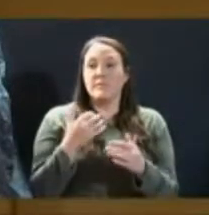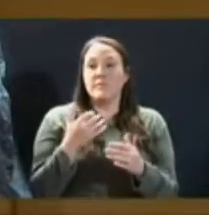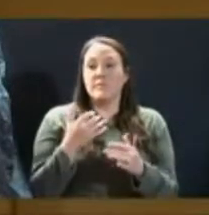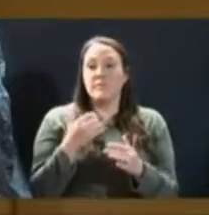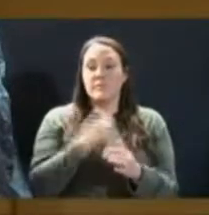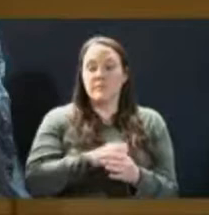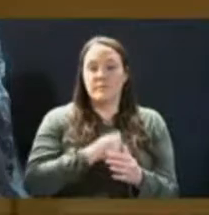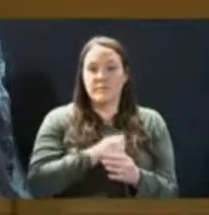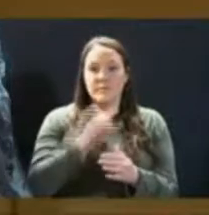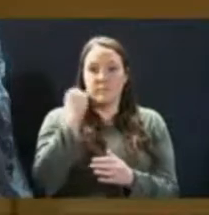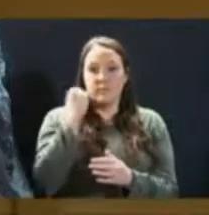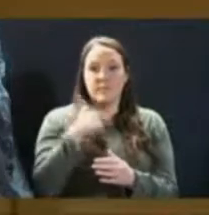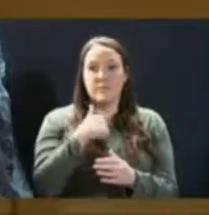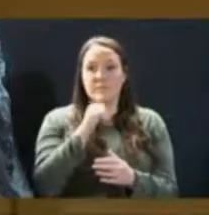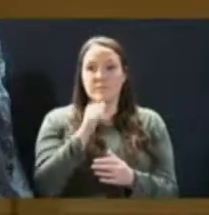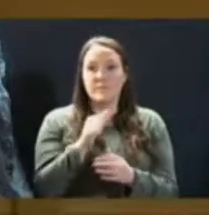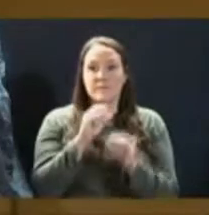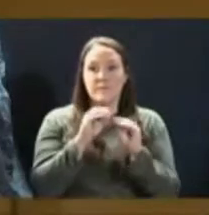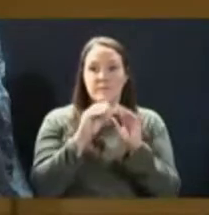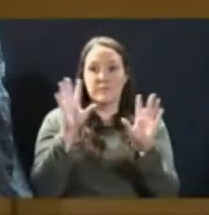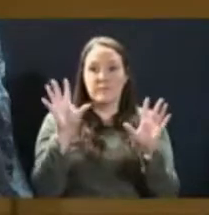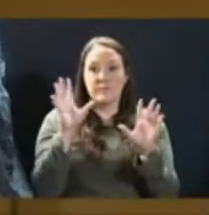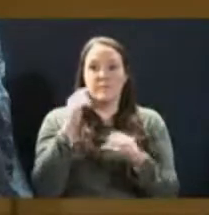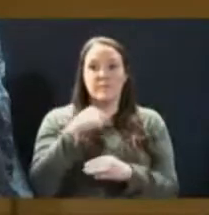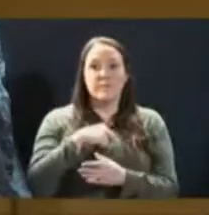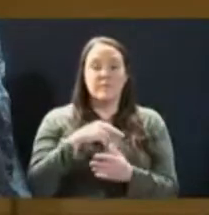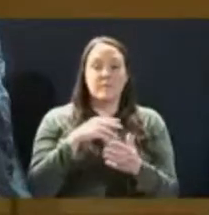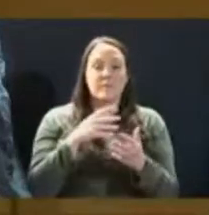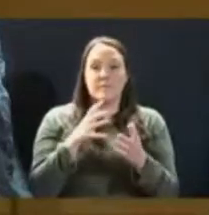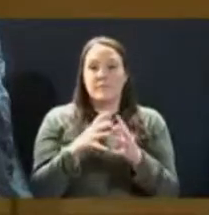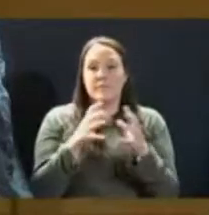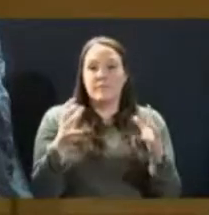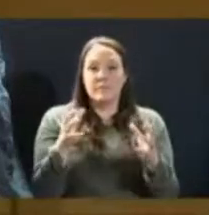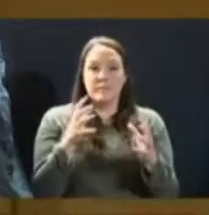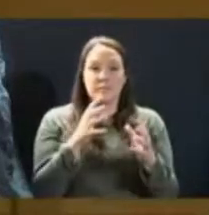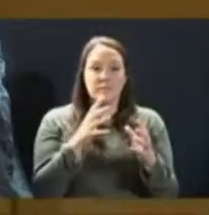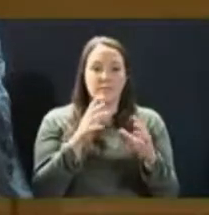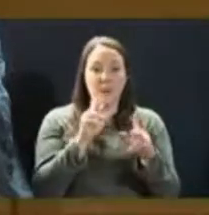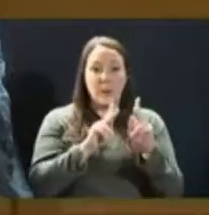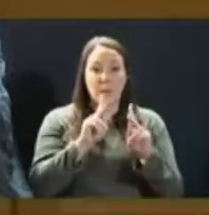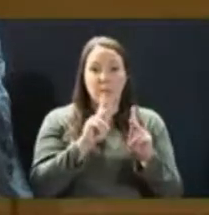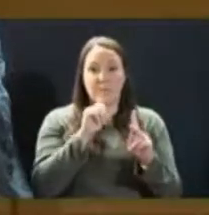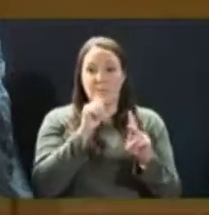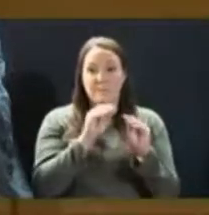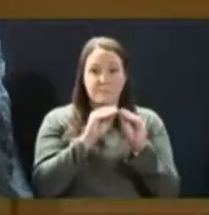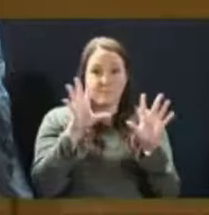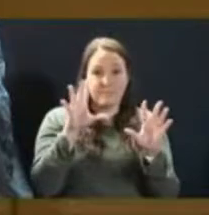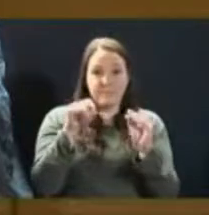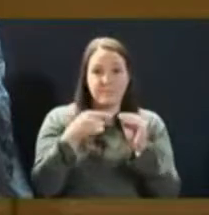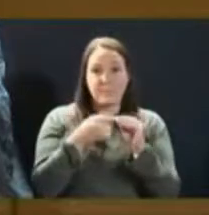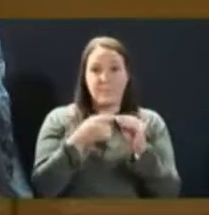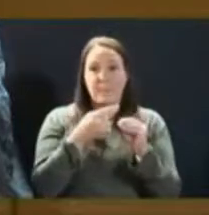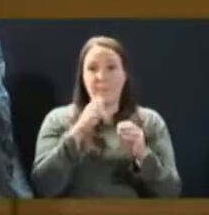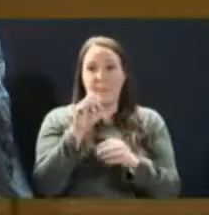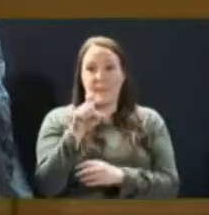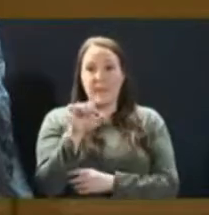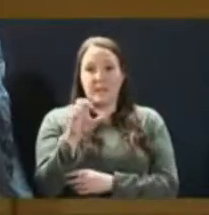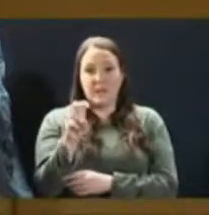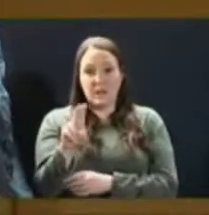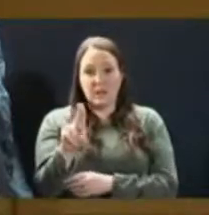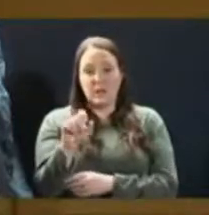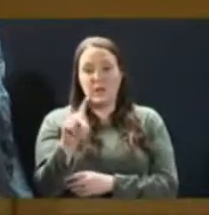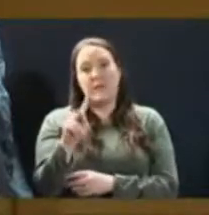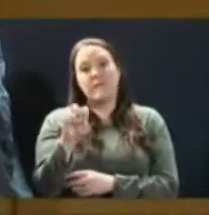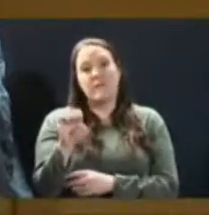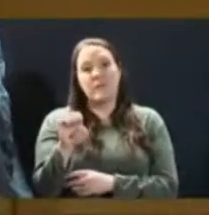I apologize if I was unclear. I mean there are, and there's a lot of people that are unclear about the executive order, because it